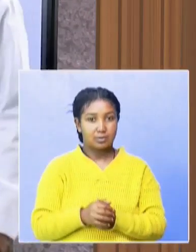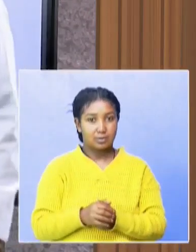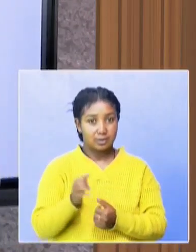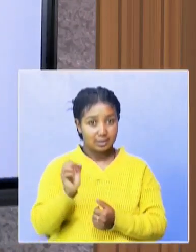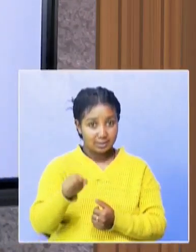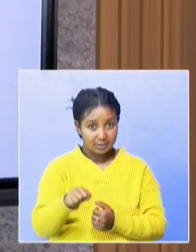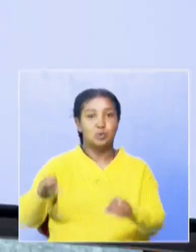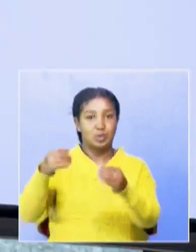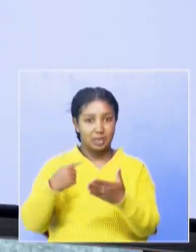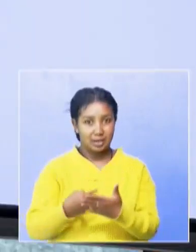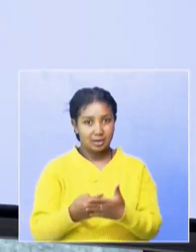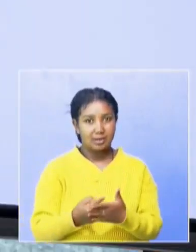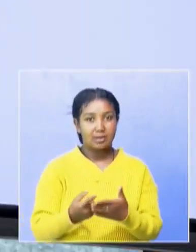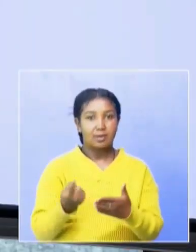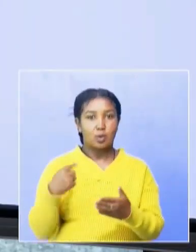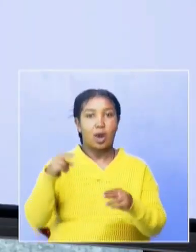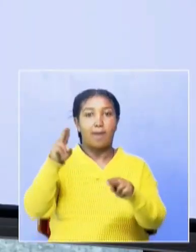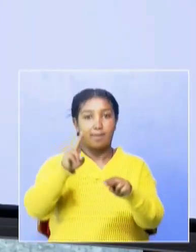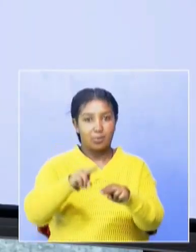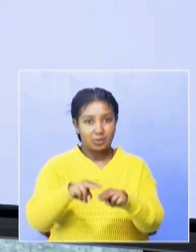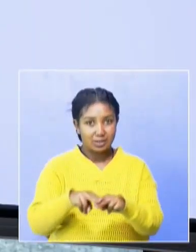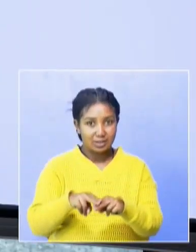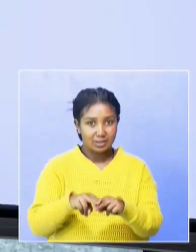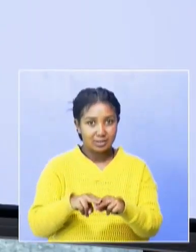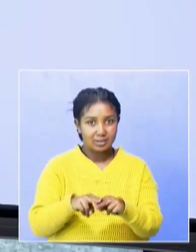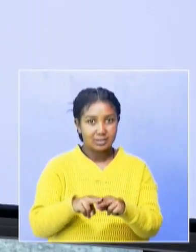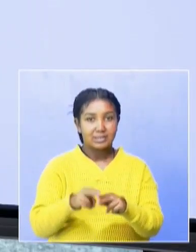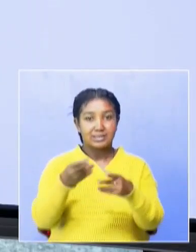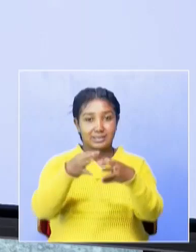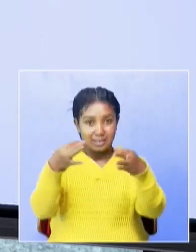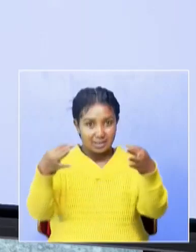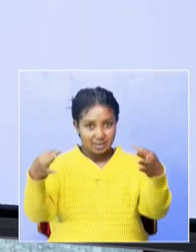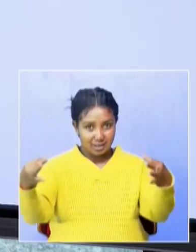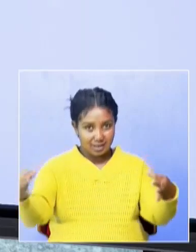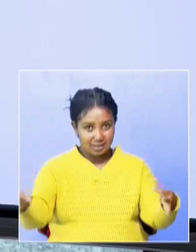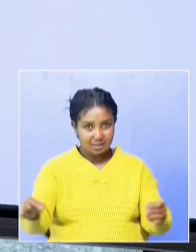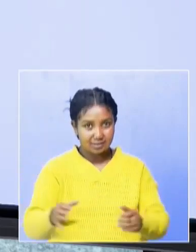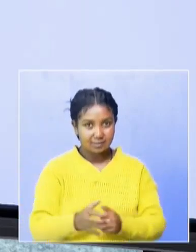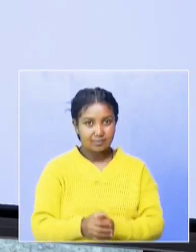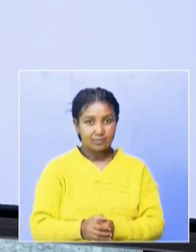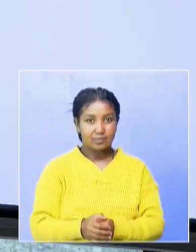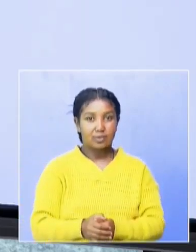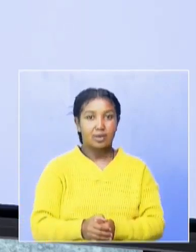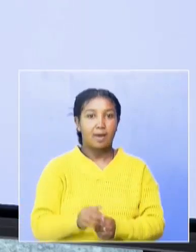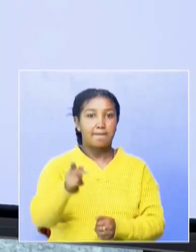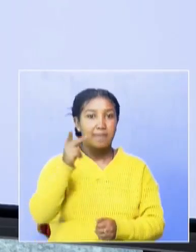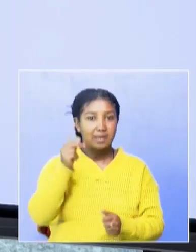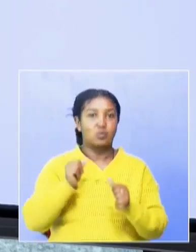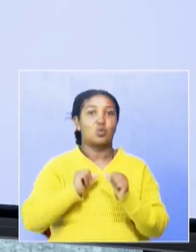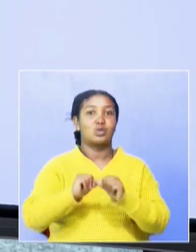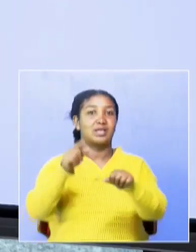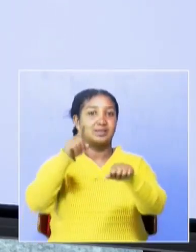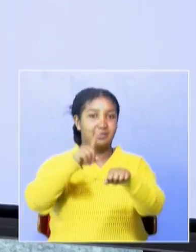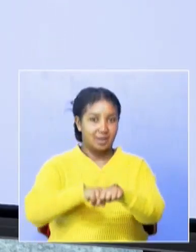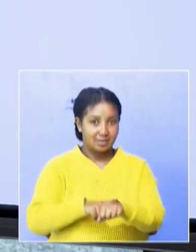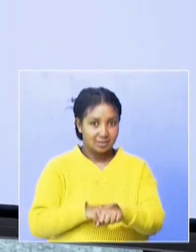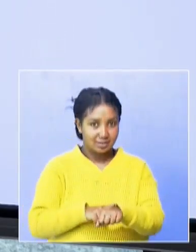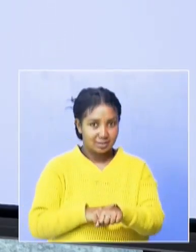Yes? We can put this on this sentence, past continuous